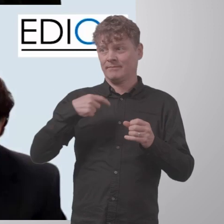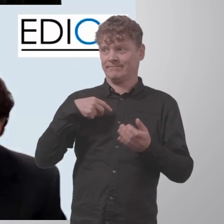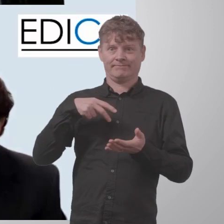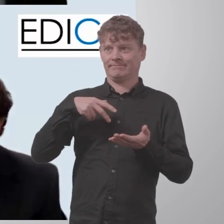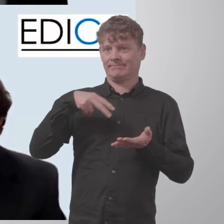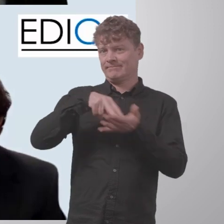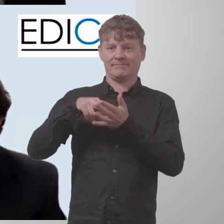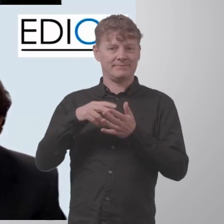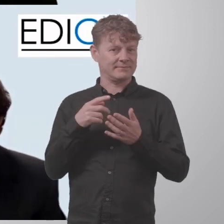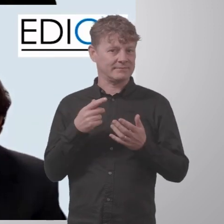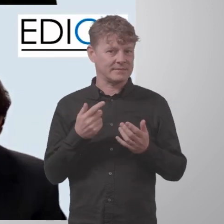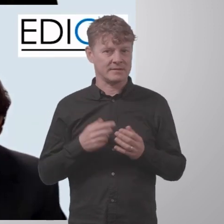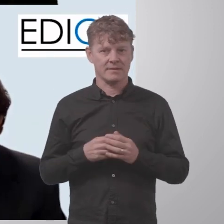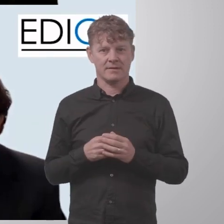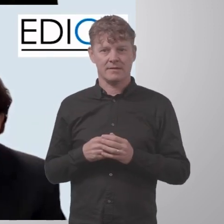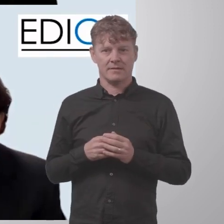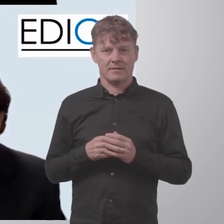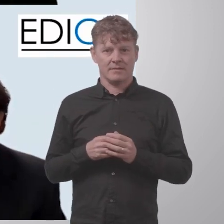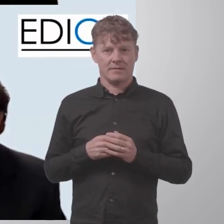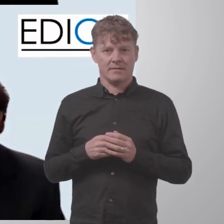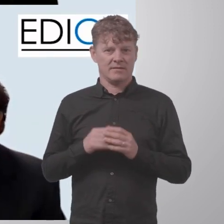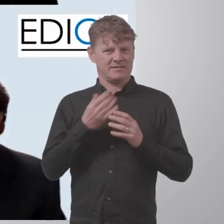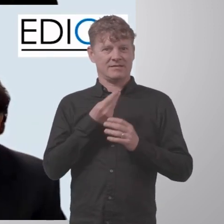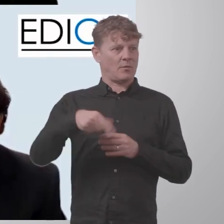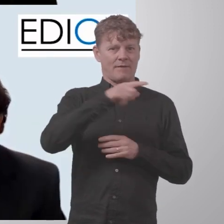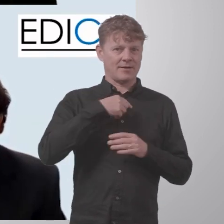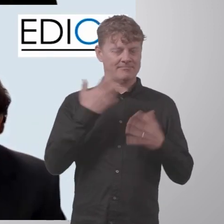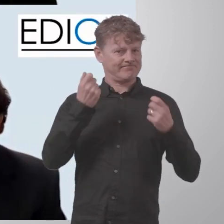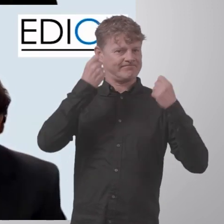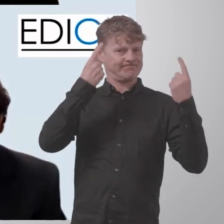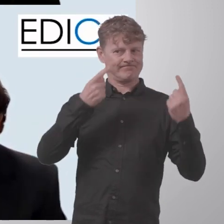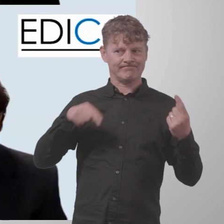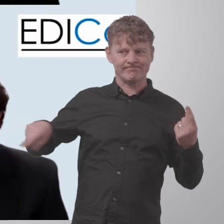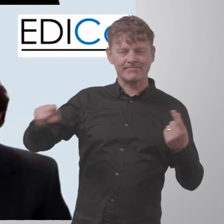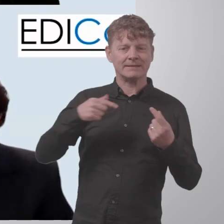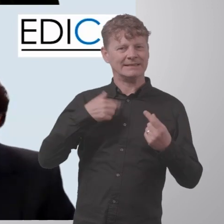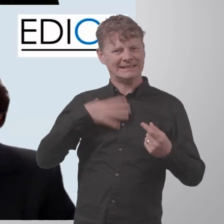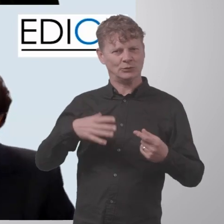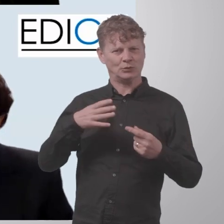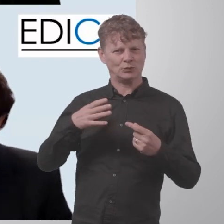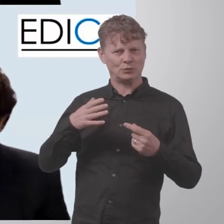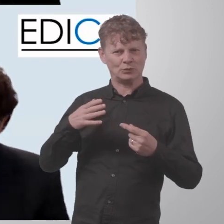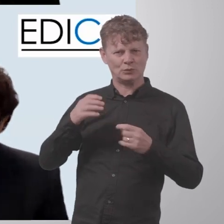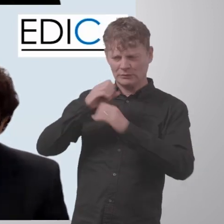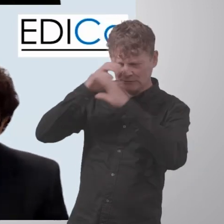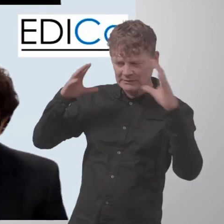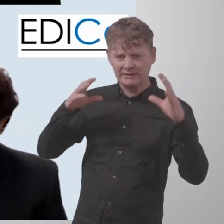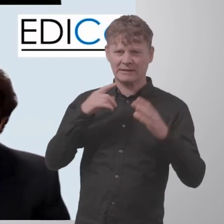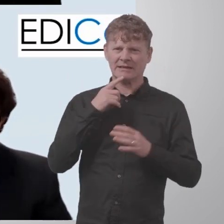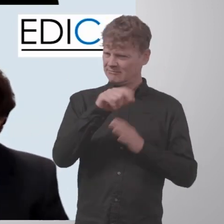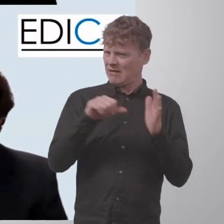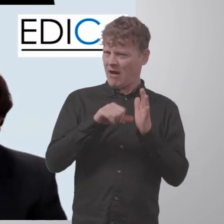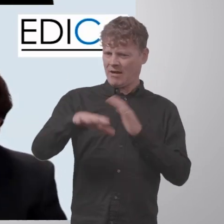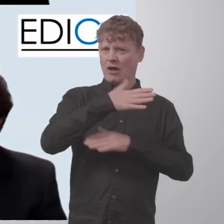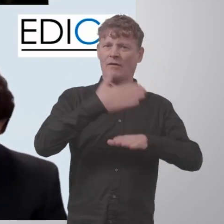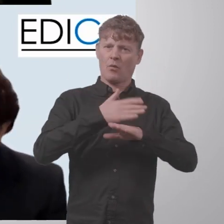us who may not appreciate as much, to kind of appreciate that, because it's a hard line of work, but it's also a very privileged position to be in as well.